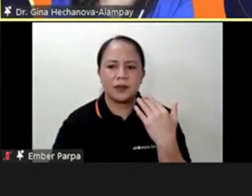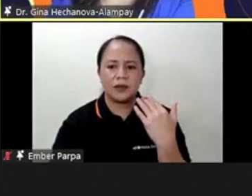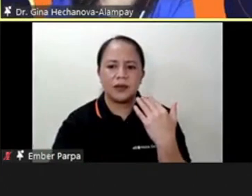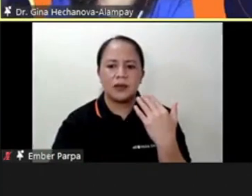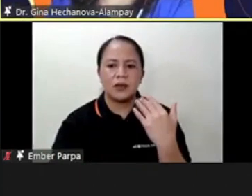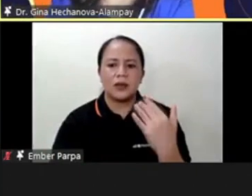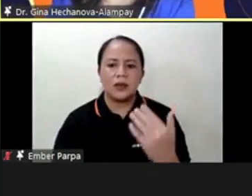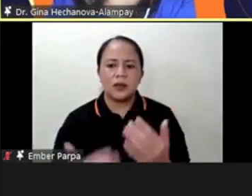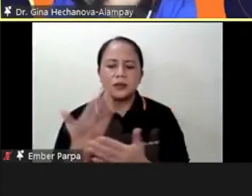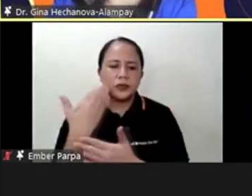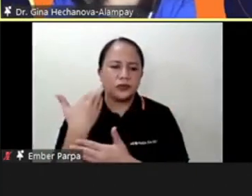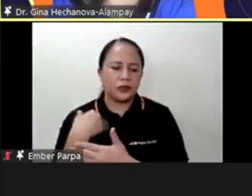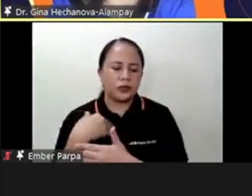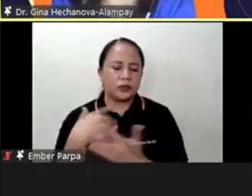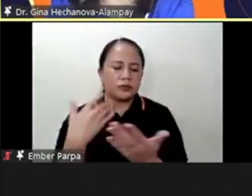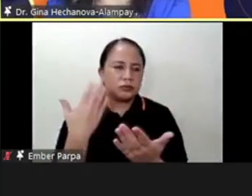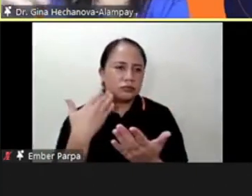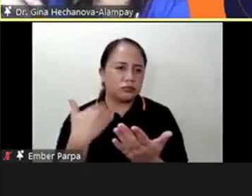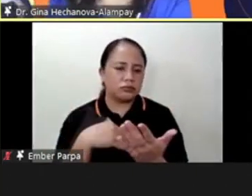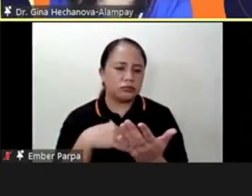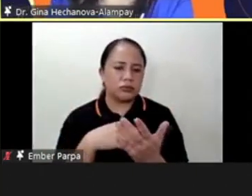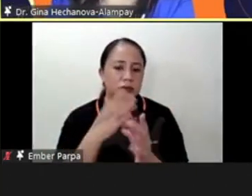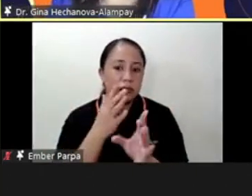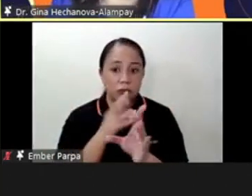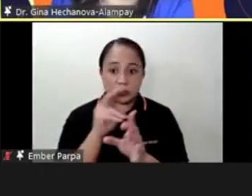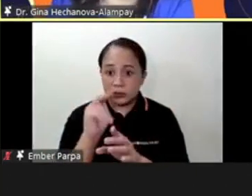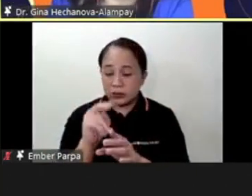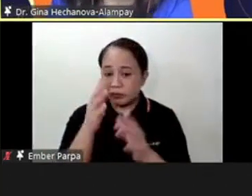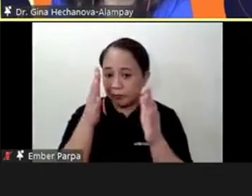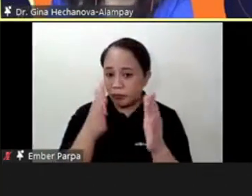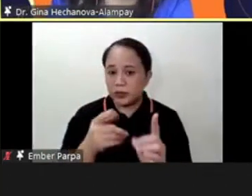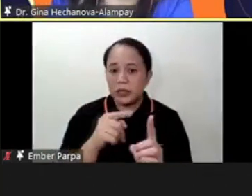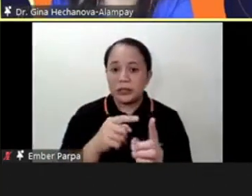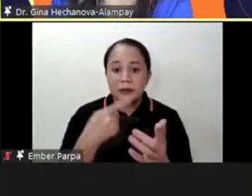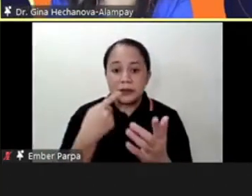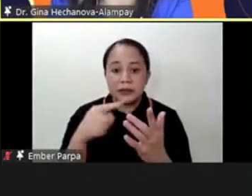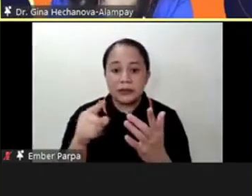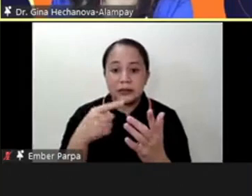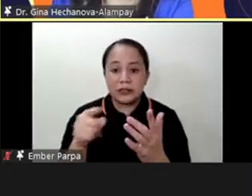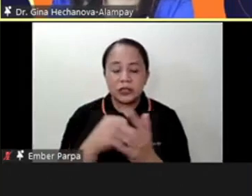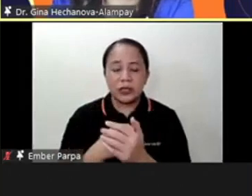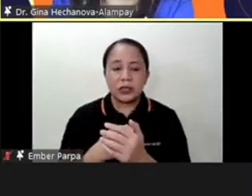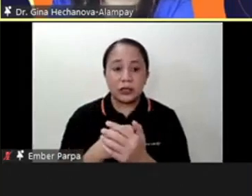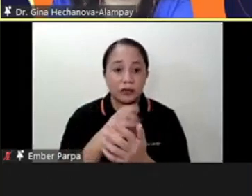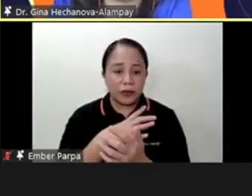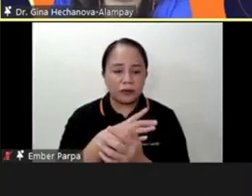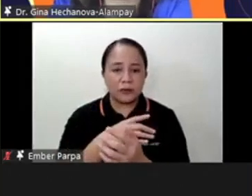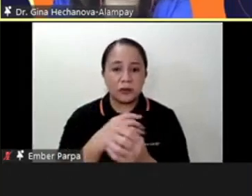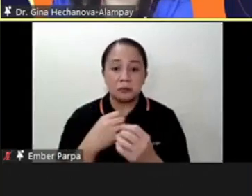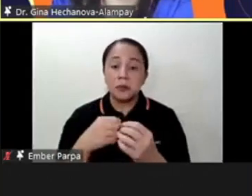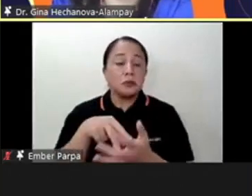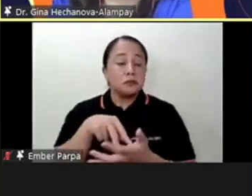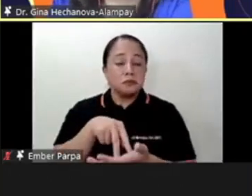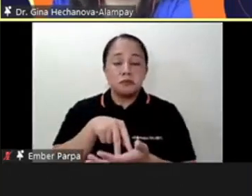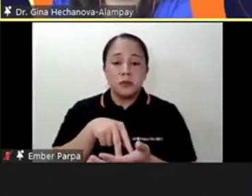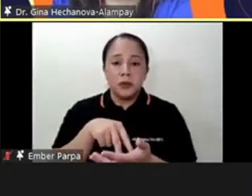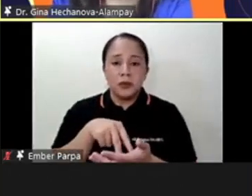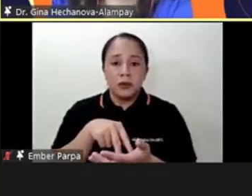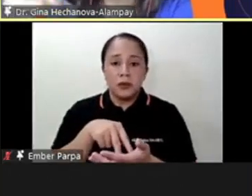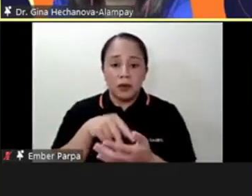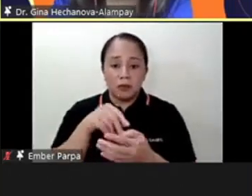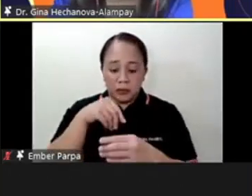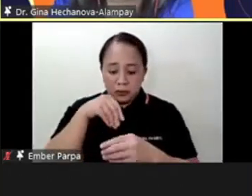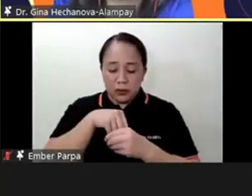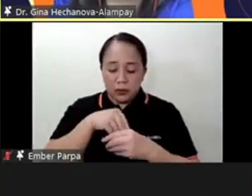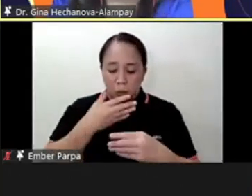looking at the psychological needs of a person, we need to make sure that they're okay. Mahirap maging matatag yung gutom at may sakit, di ba? So